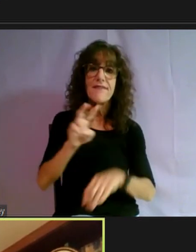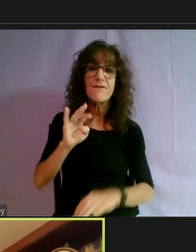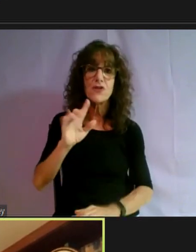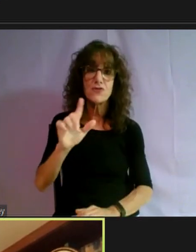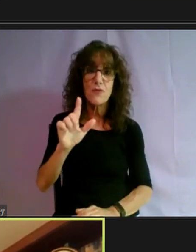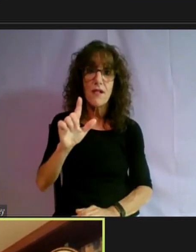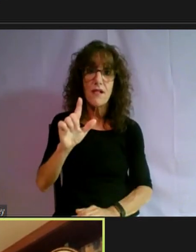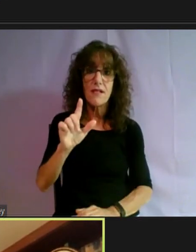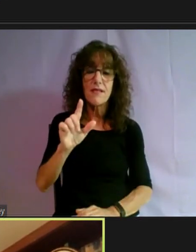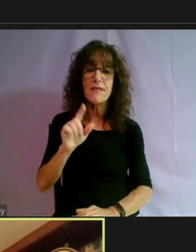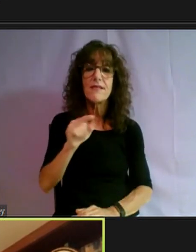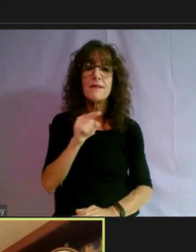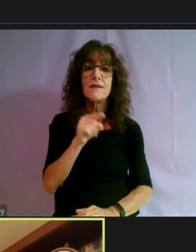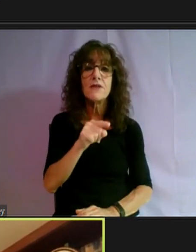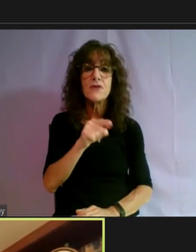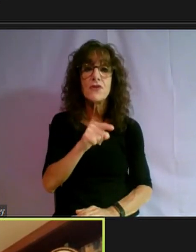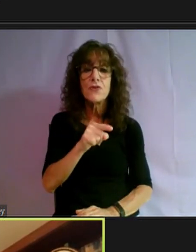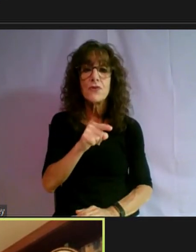You were